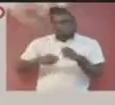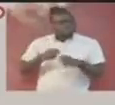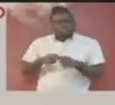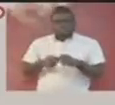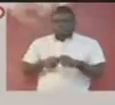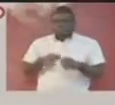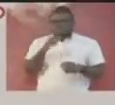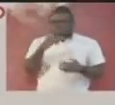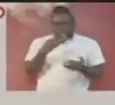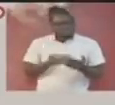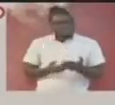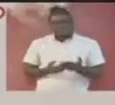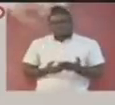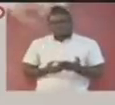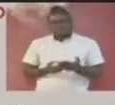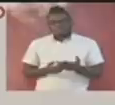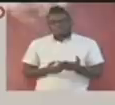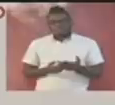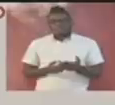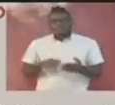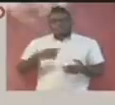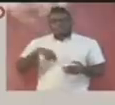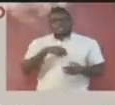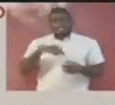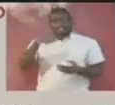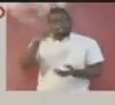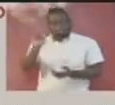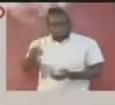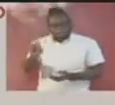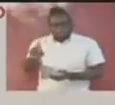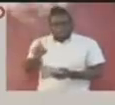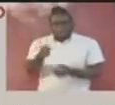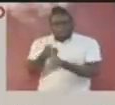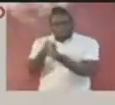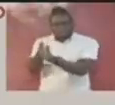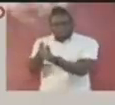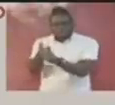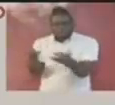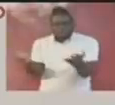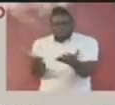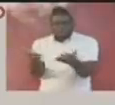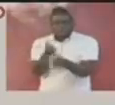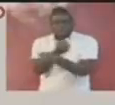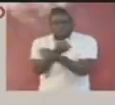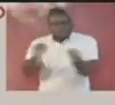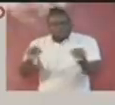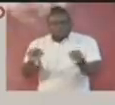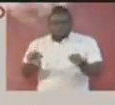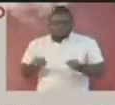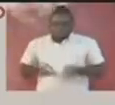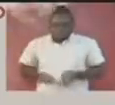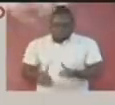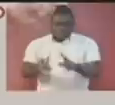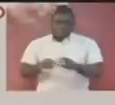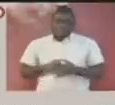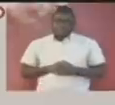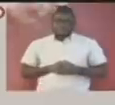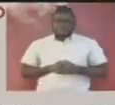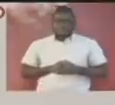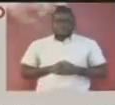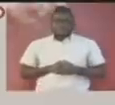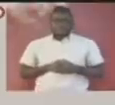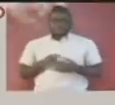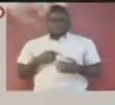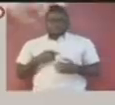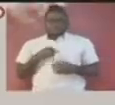the things that we need to do to keep ourselves safe. And by no means am I saying that she did not do what she should